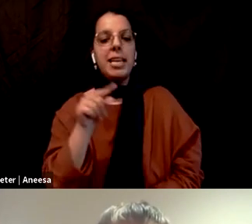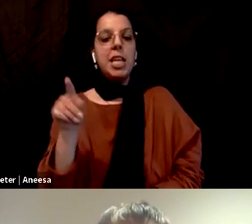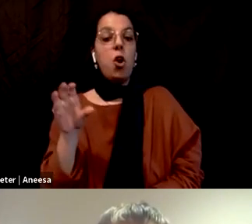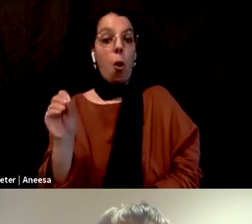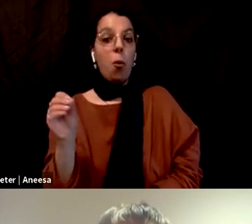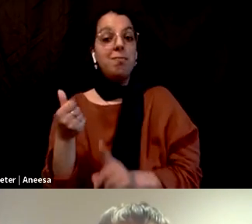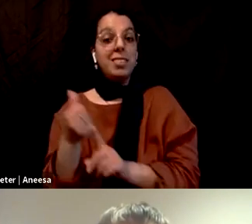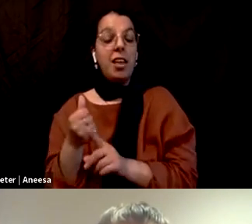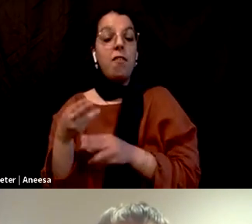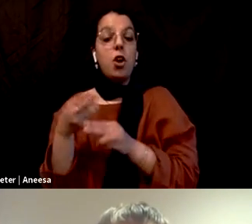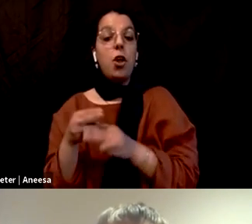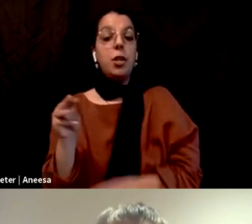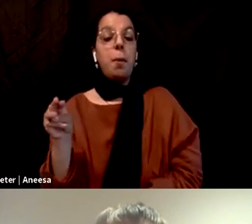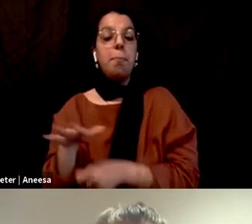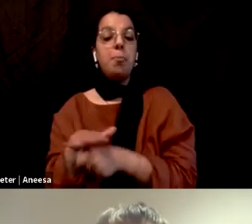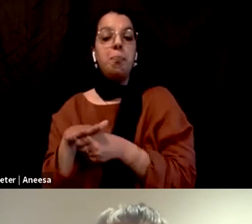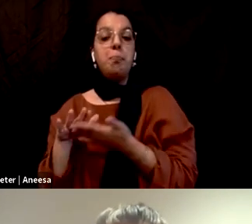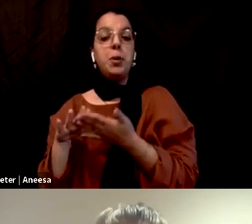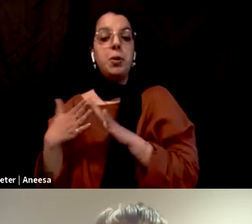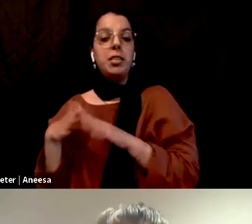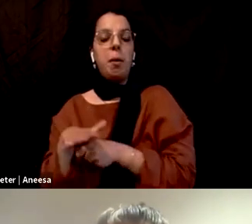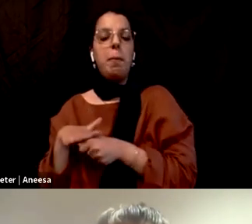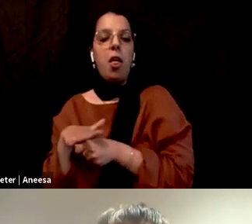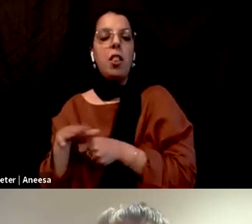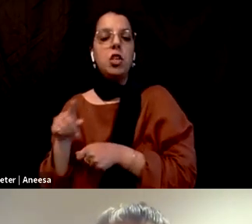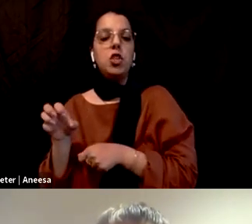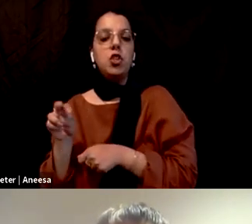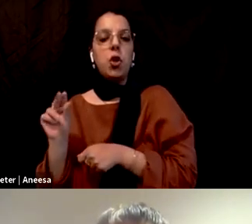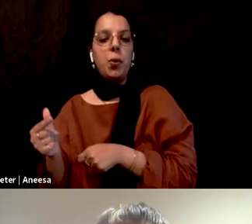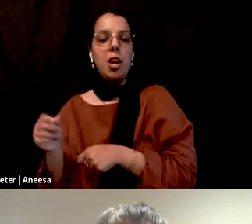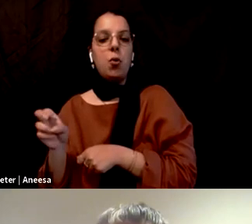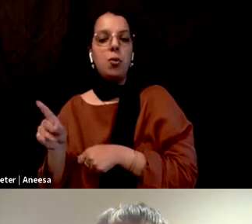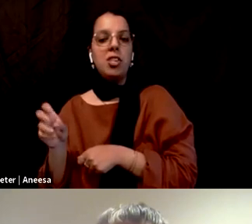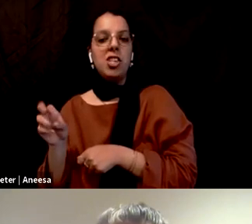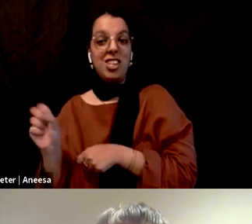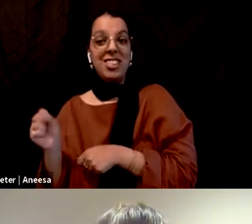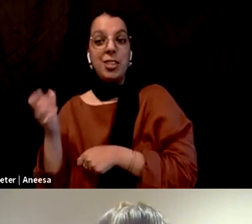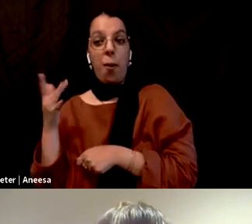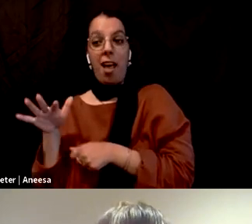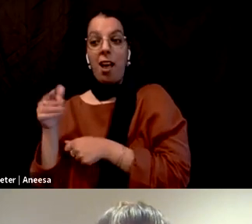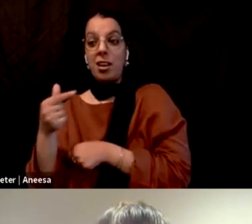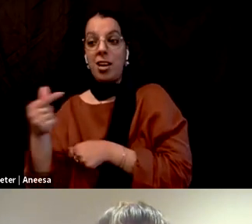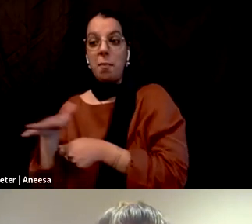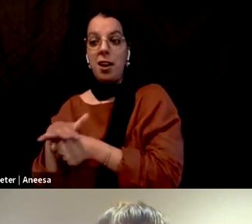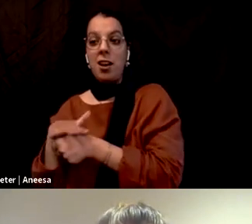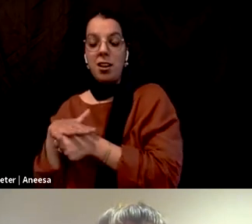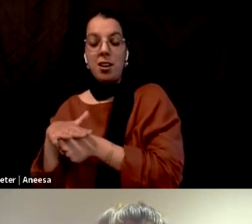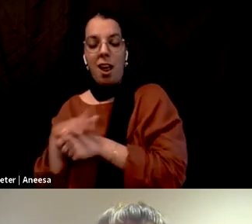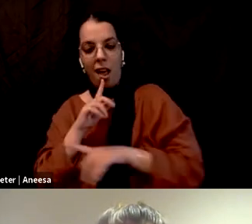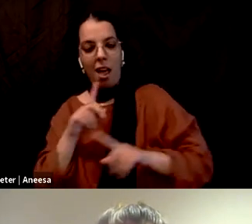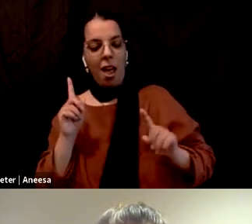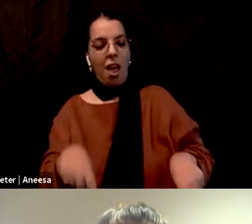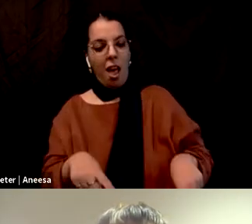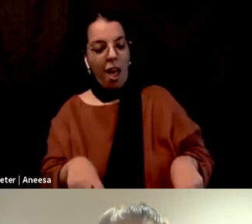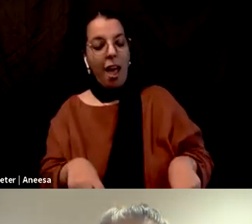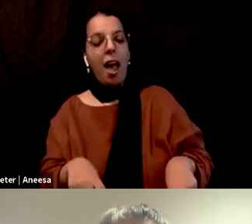is laying like a blanket over environmentally protected areas. And they're